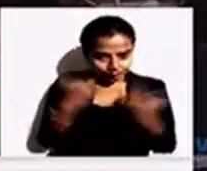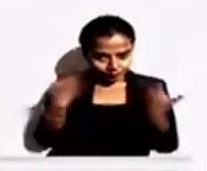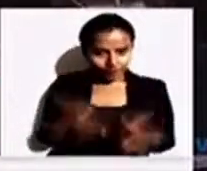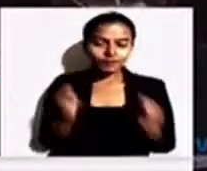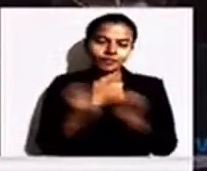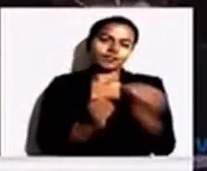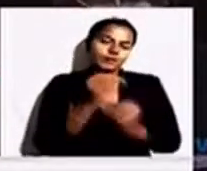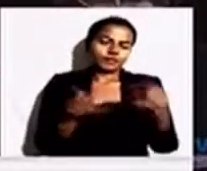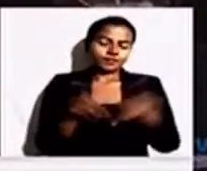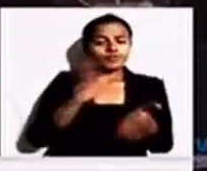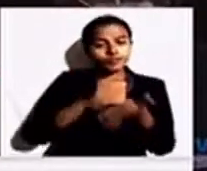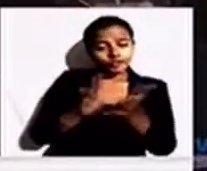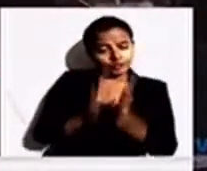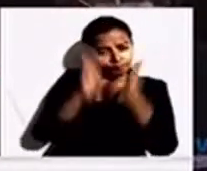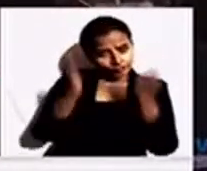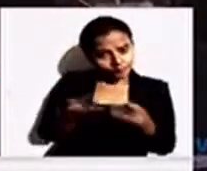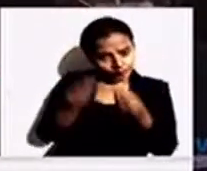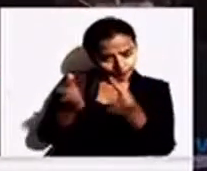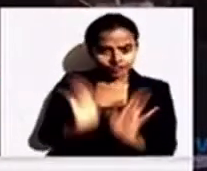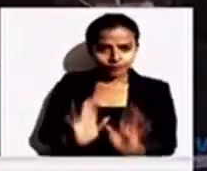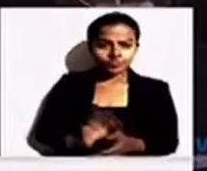endeavors.